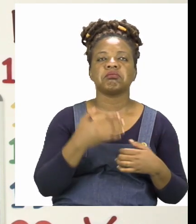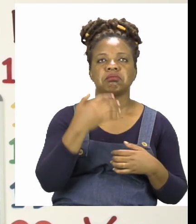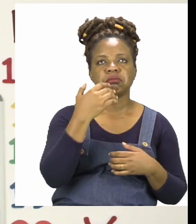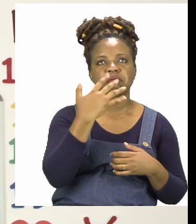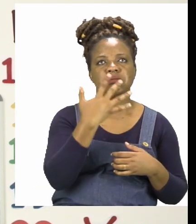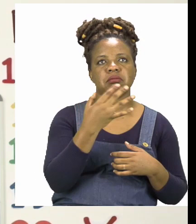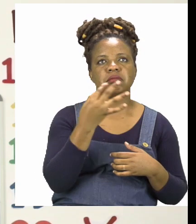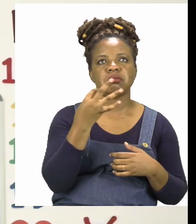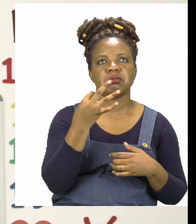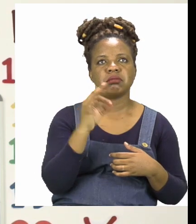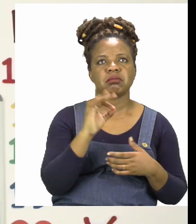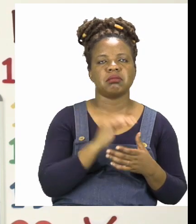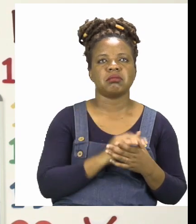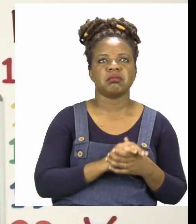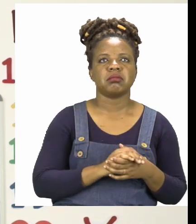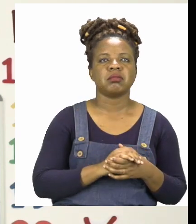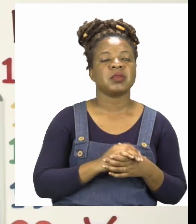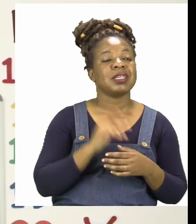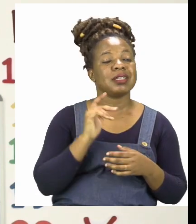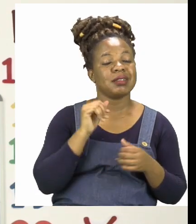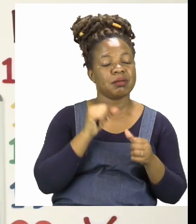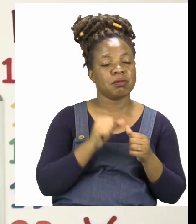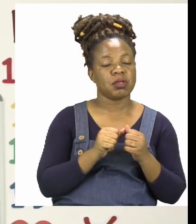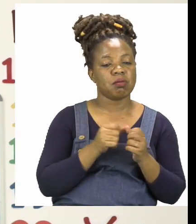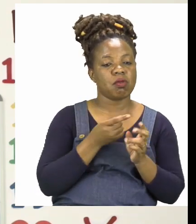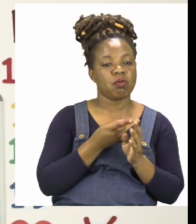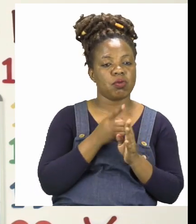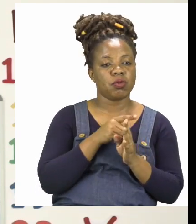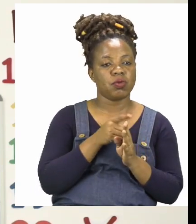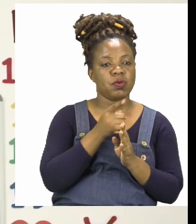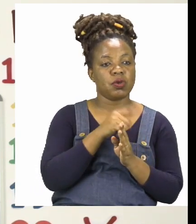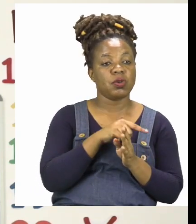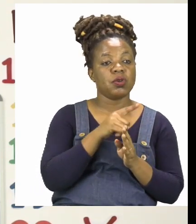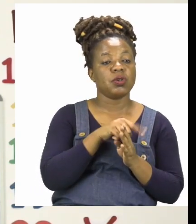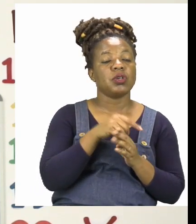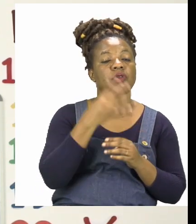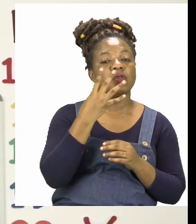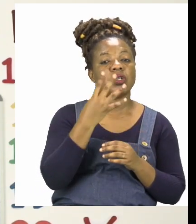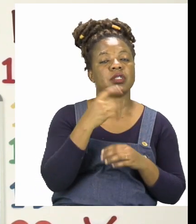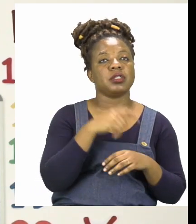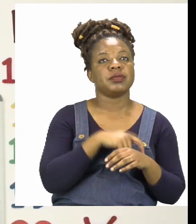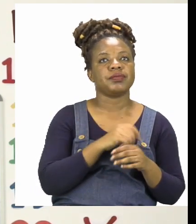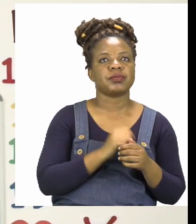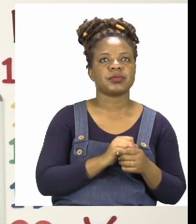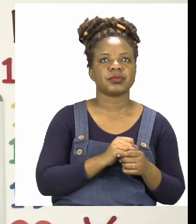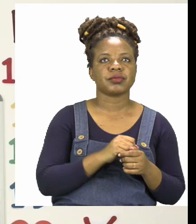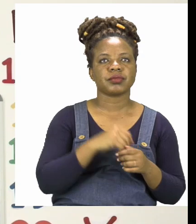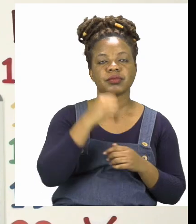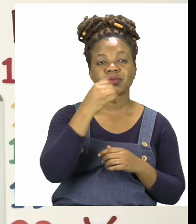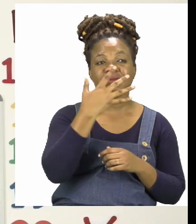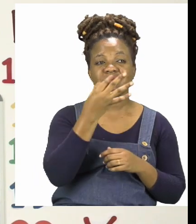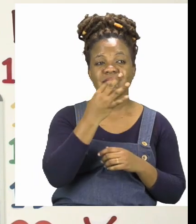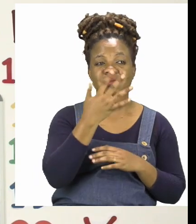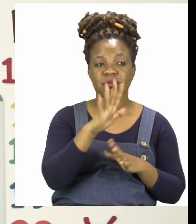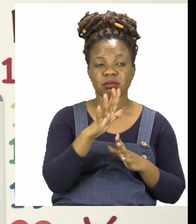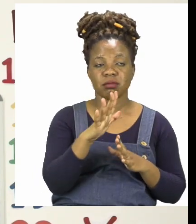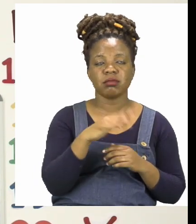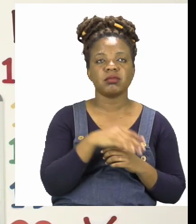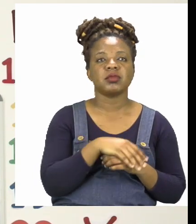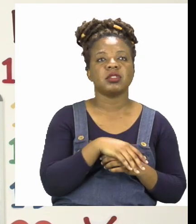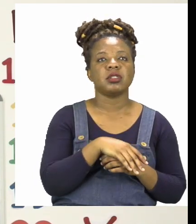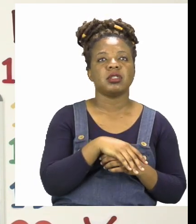59. Now we're counting backwards 4. So we say 59 is already there and we're counting